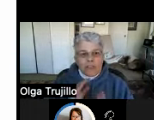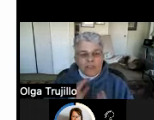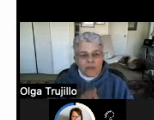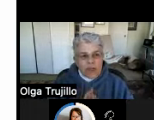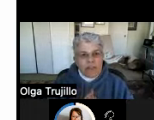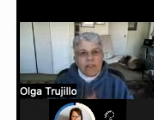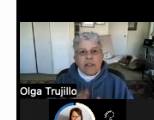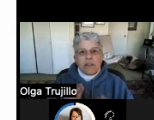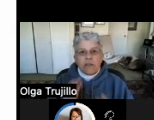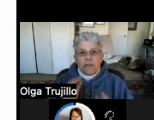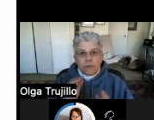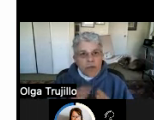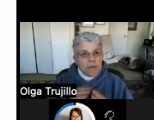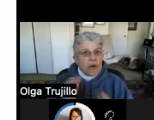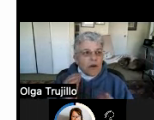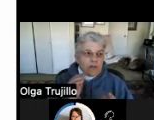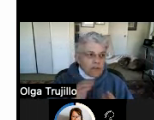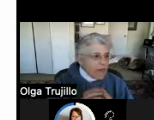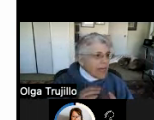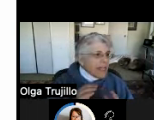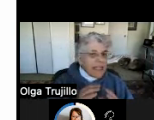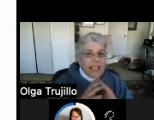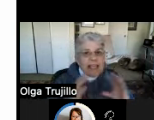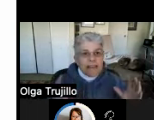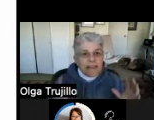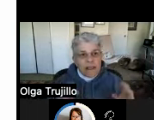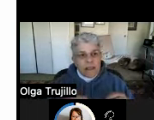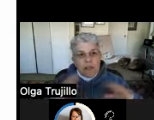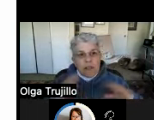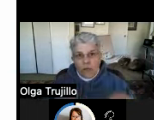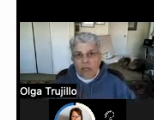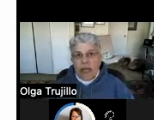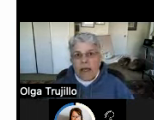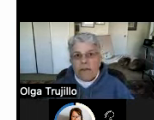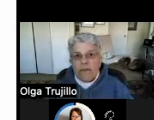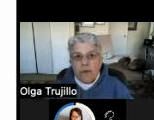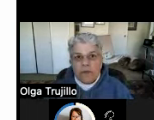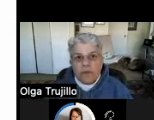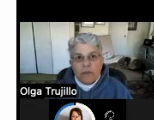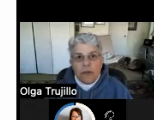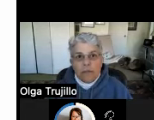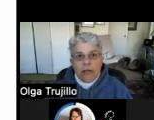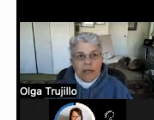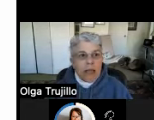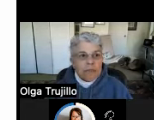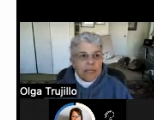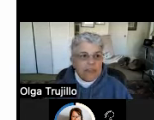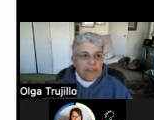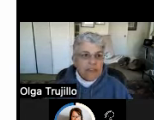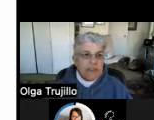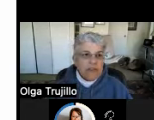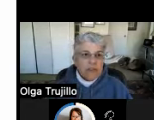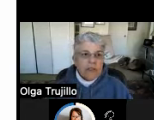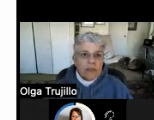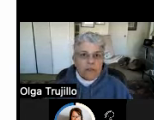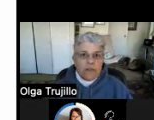do a registration for webinar, training, anything, you can ask folks about